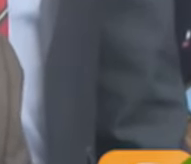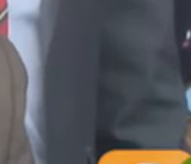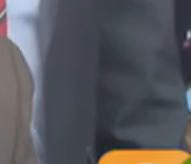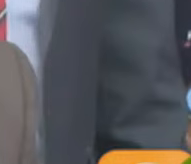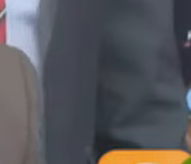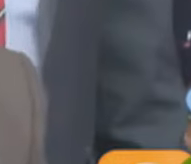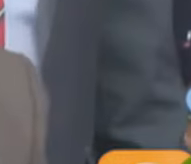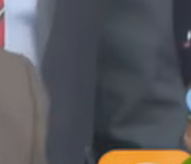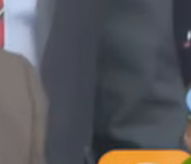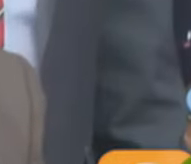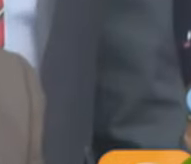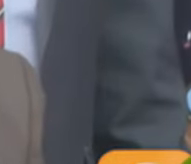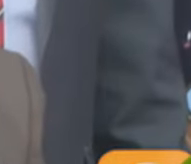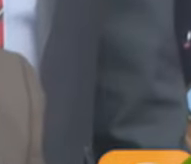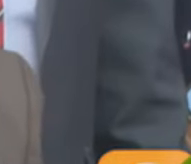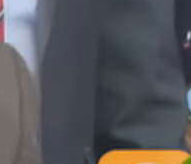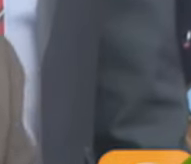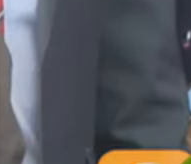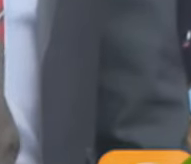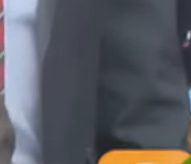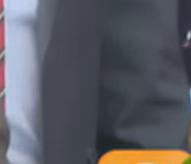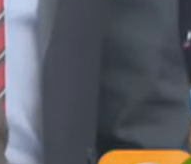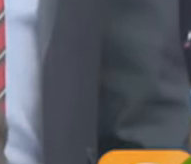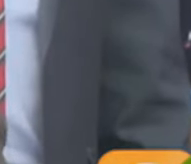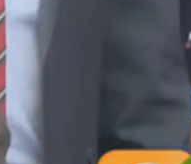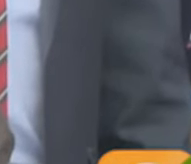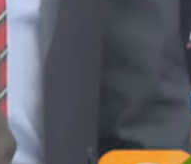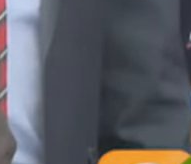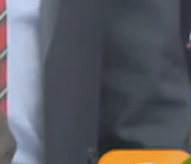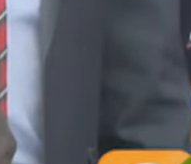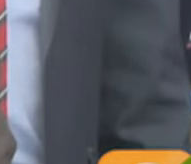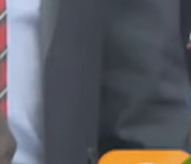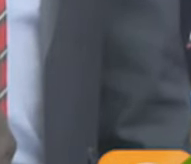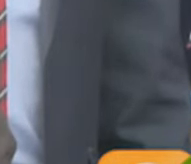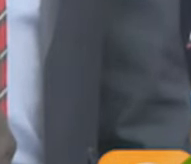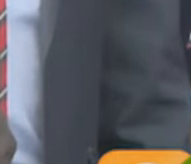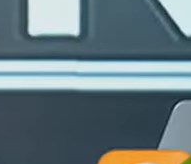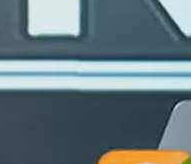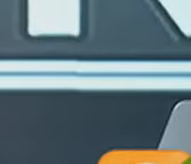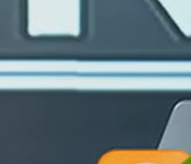matter how late the invite comes or no matter how late the meeting extends.